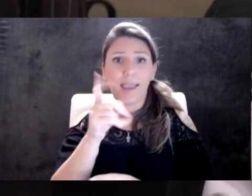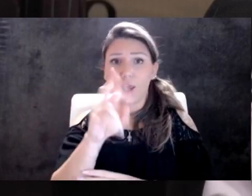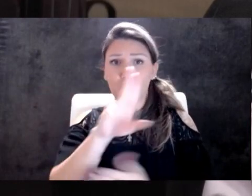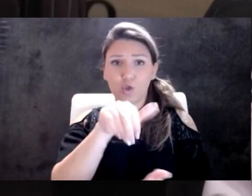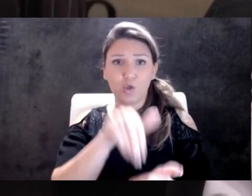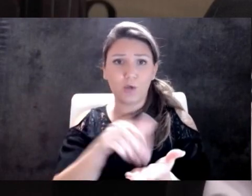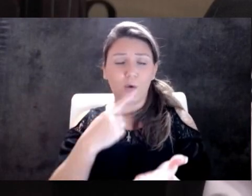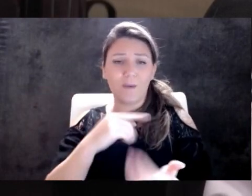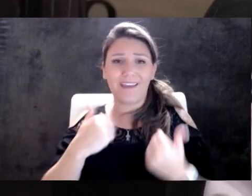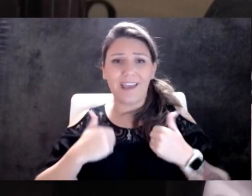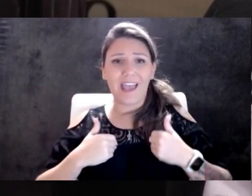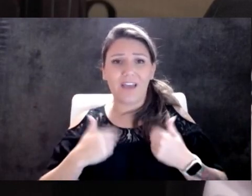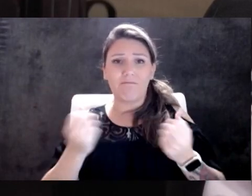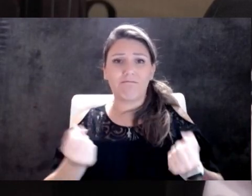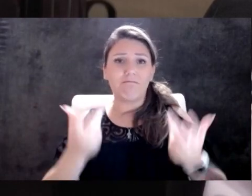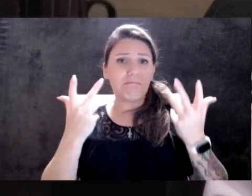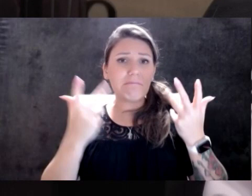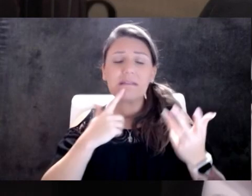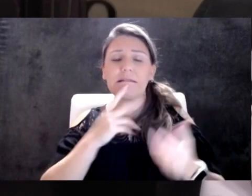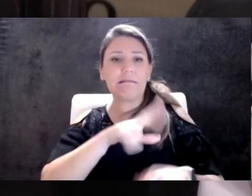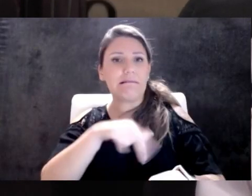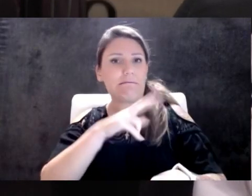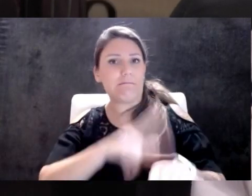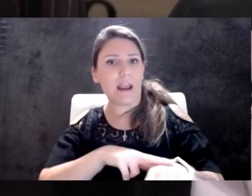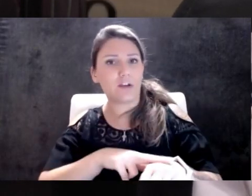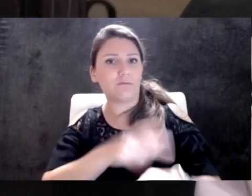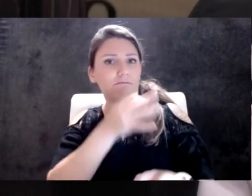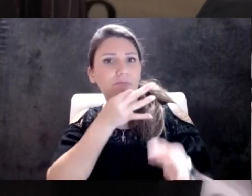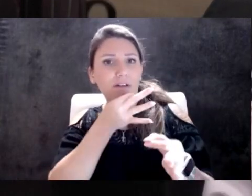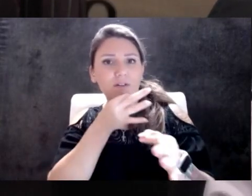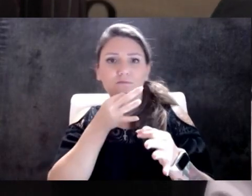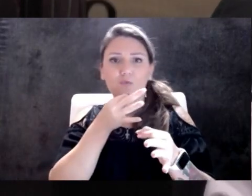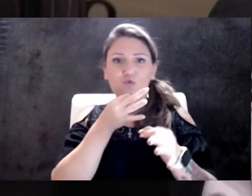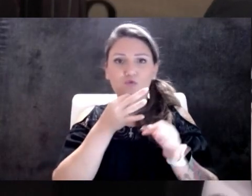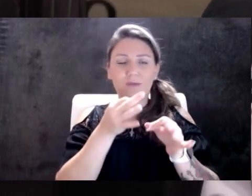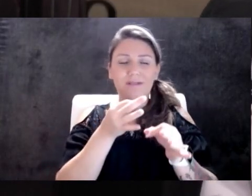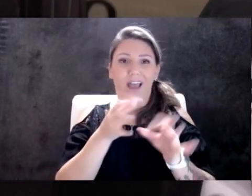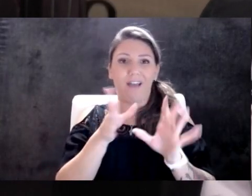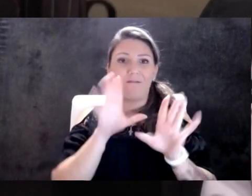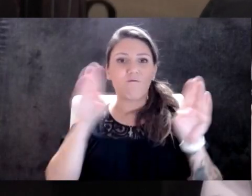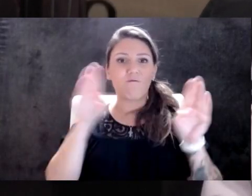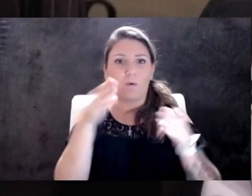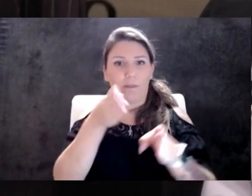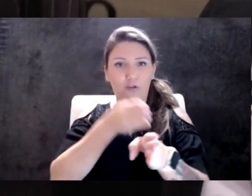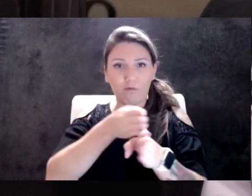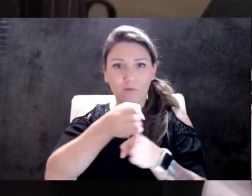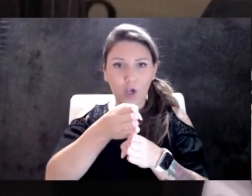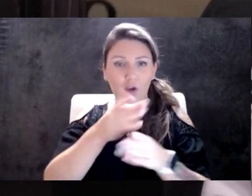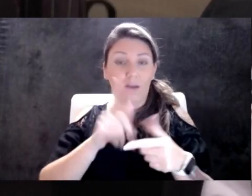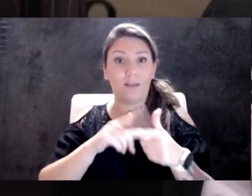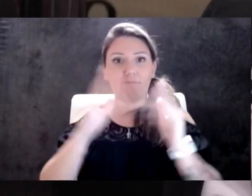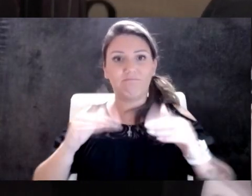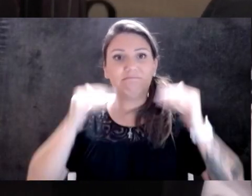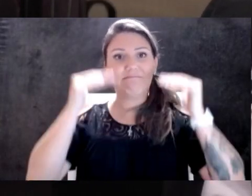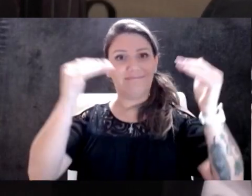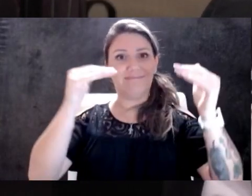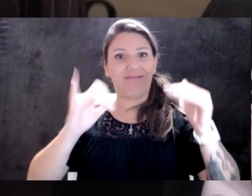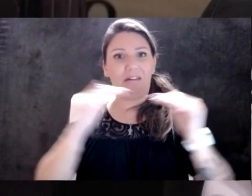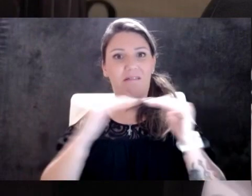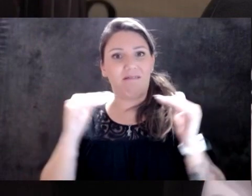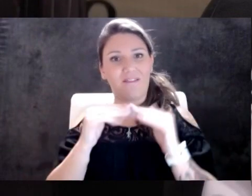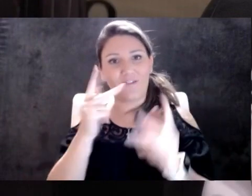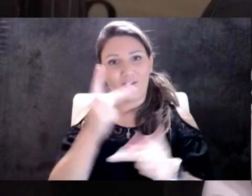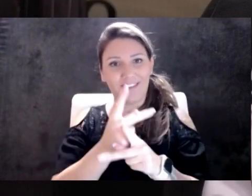thought leaders and national experts in their relative fields, which elevates the level of care. So